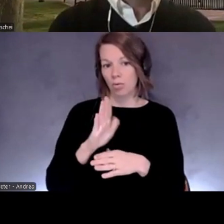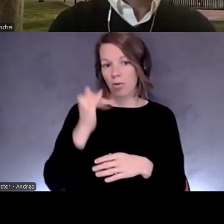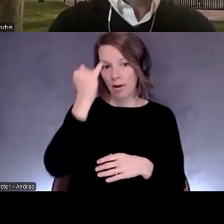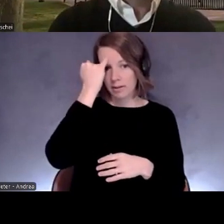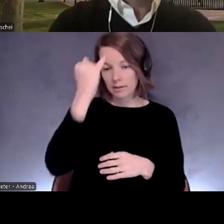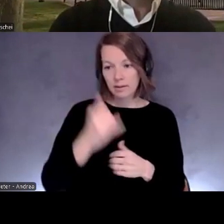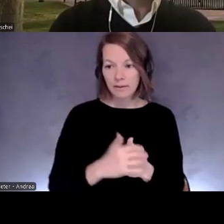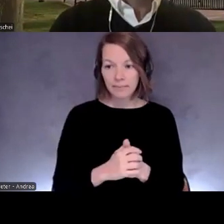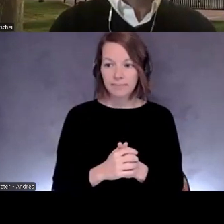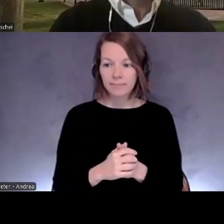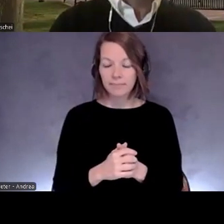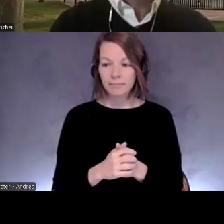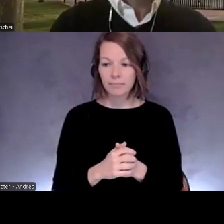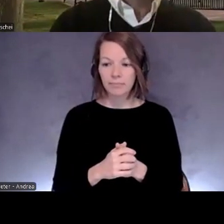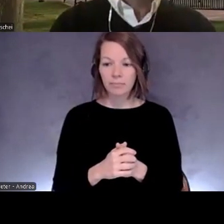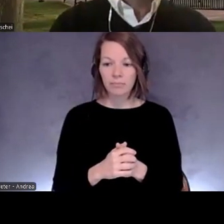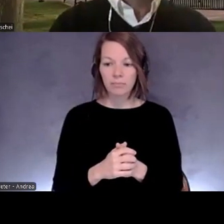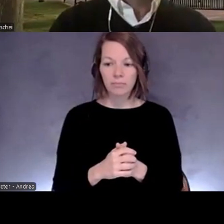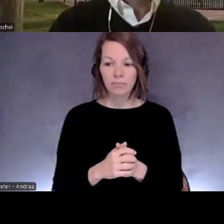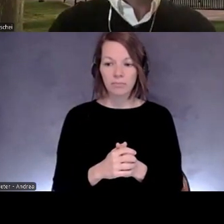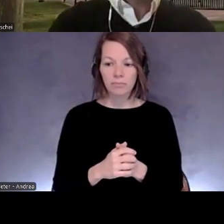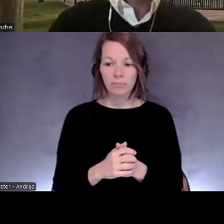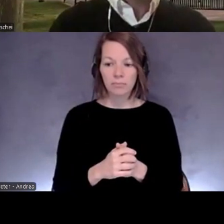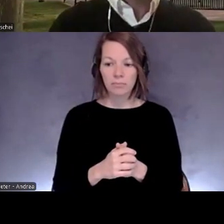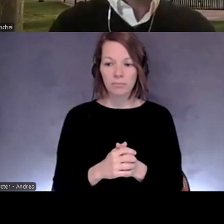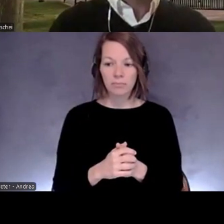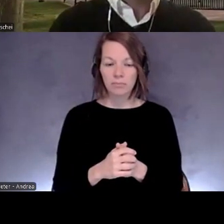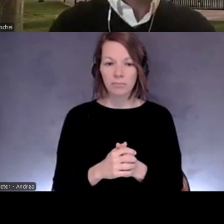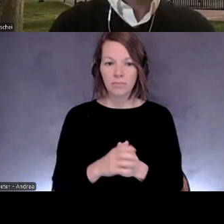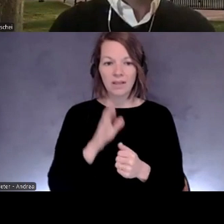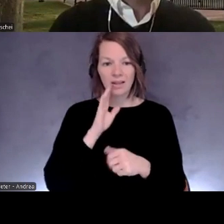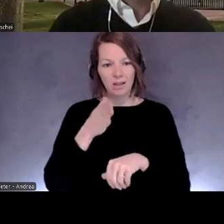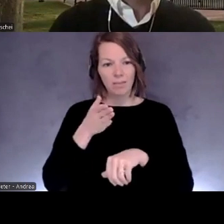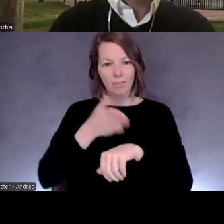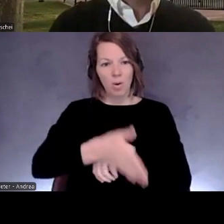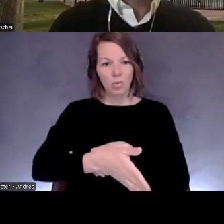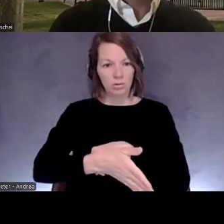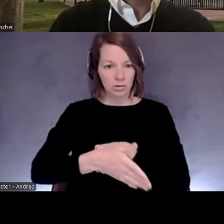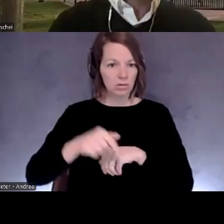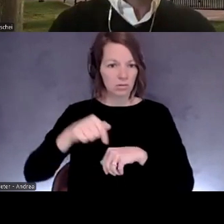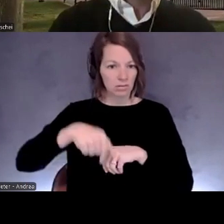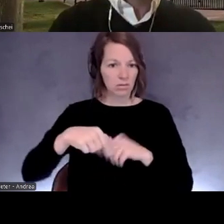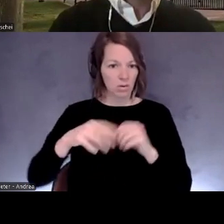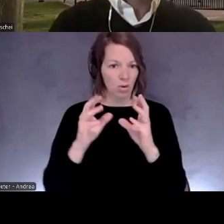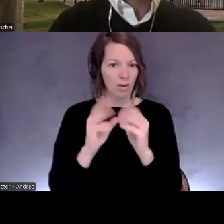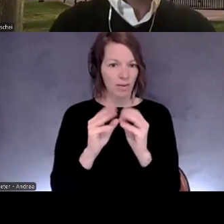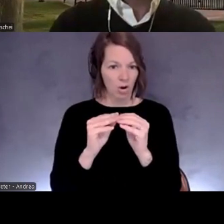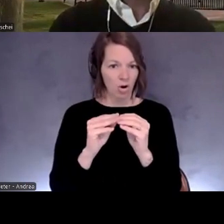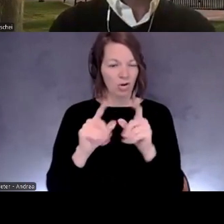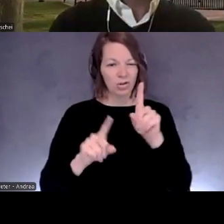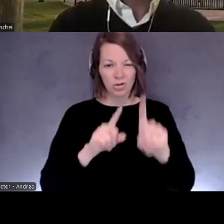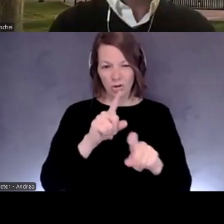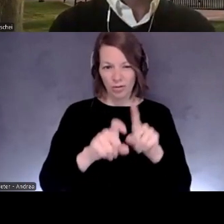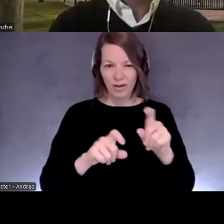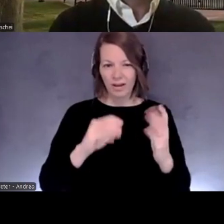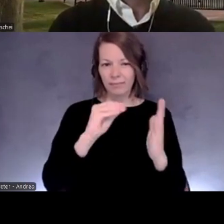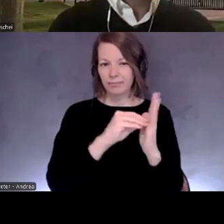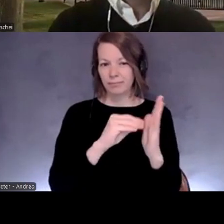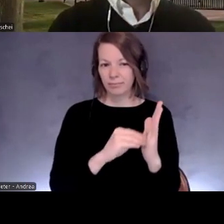idea, in the post-webinar survey. And, so I think